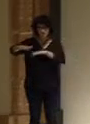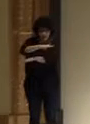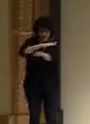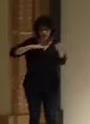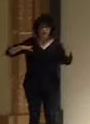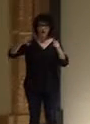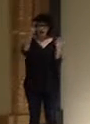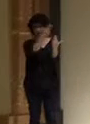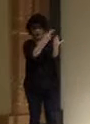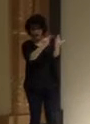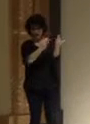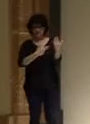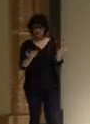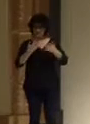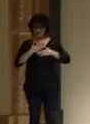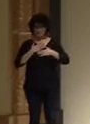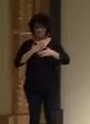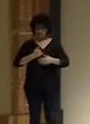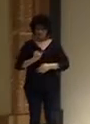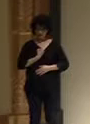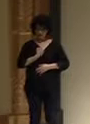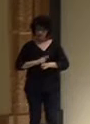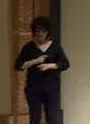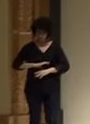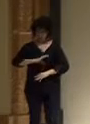identification and imagination.